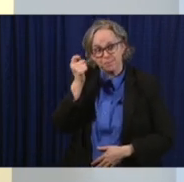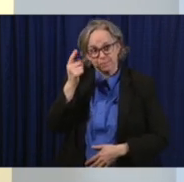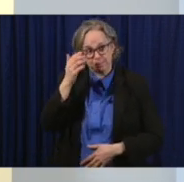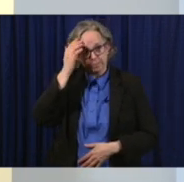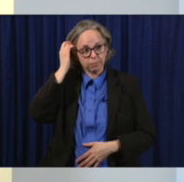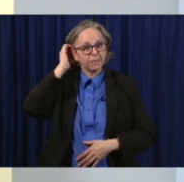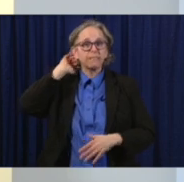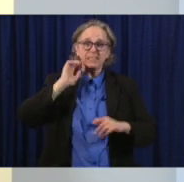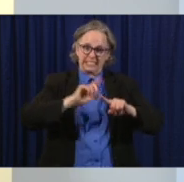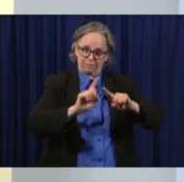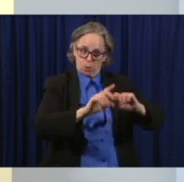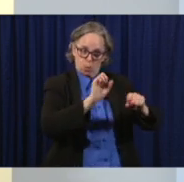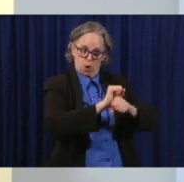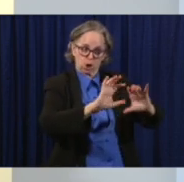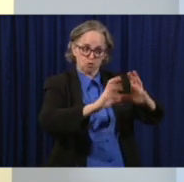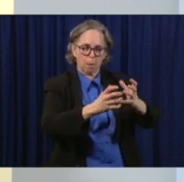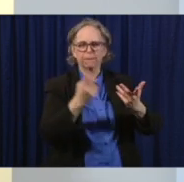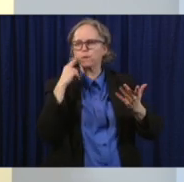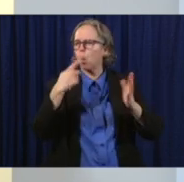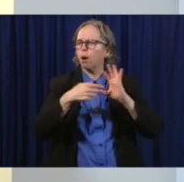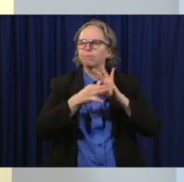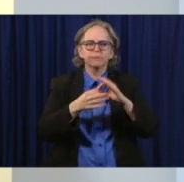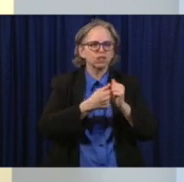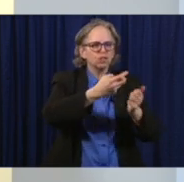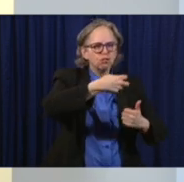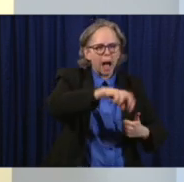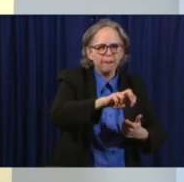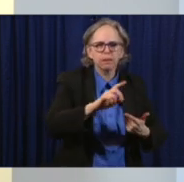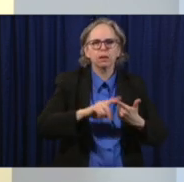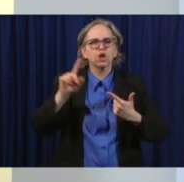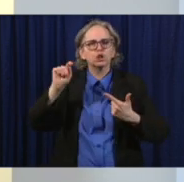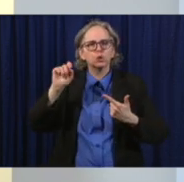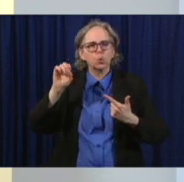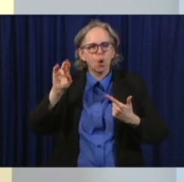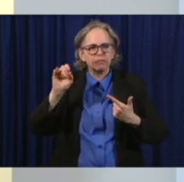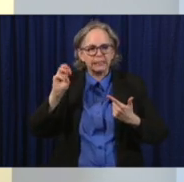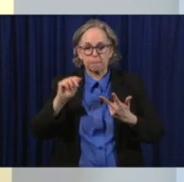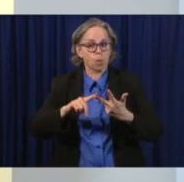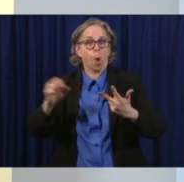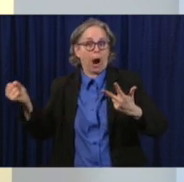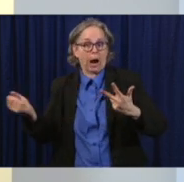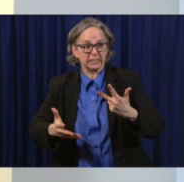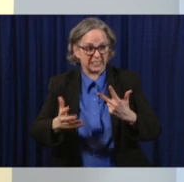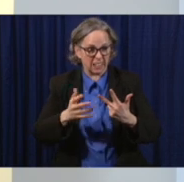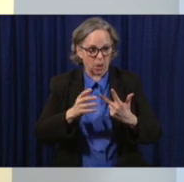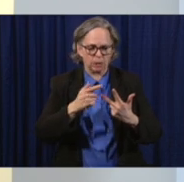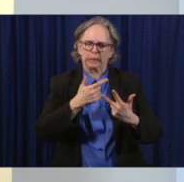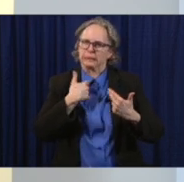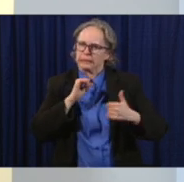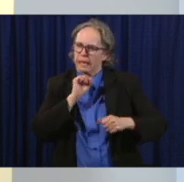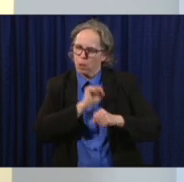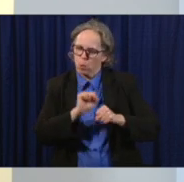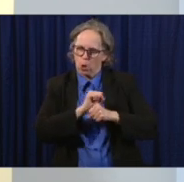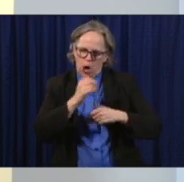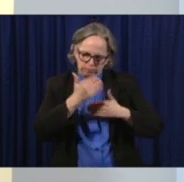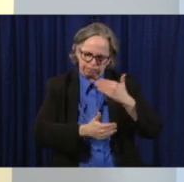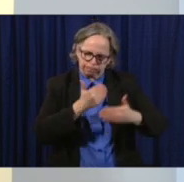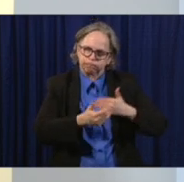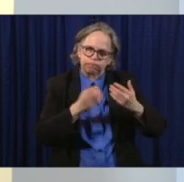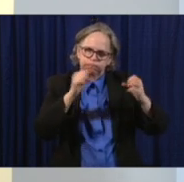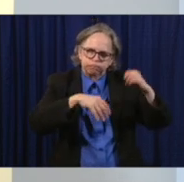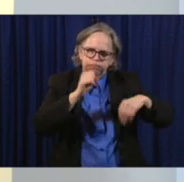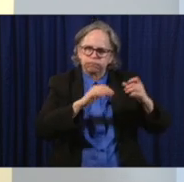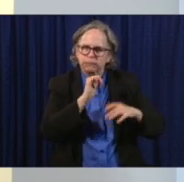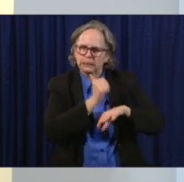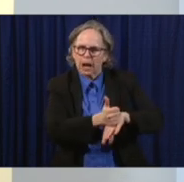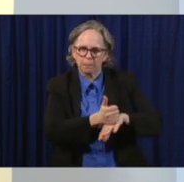casinos and racinos, but also want to mention that we are working as quickly as we can on fairs,